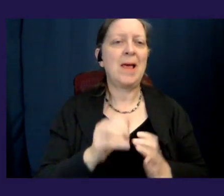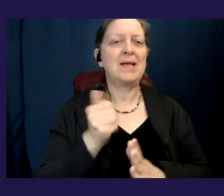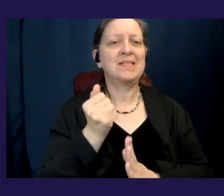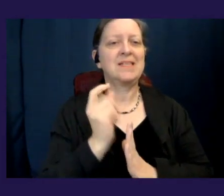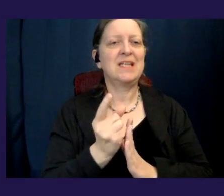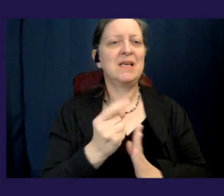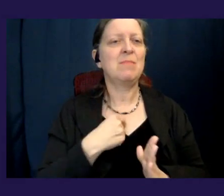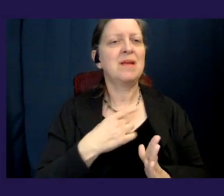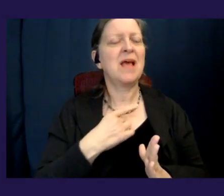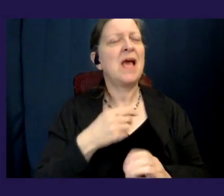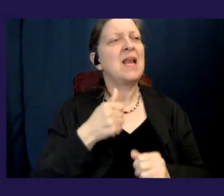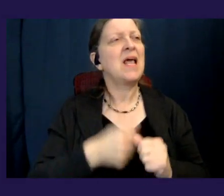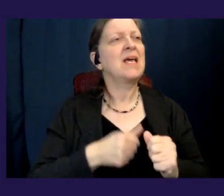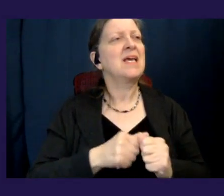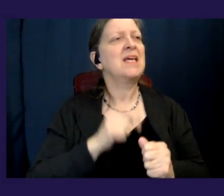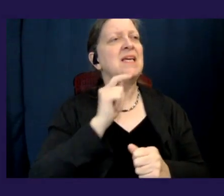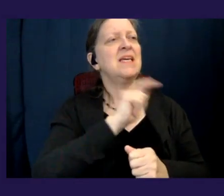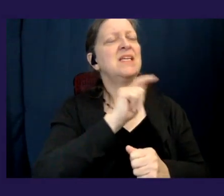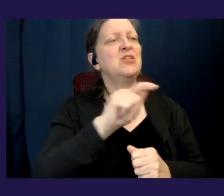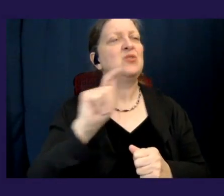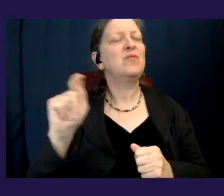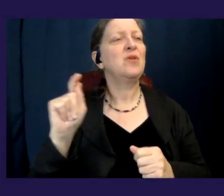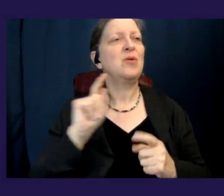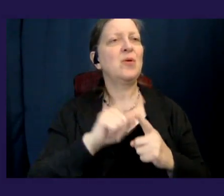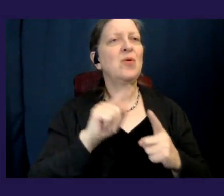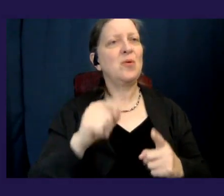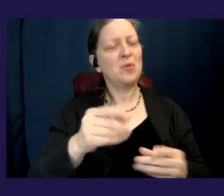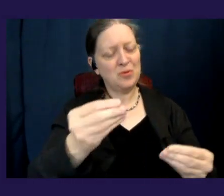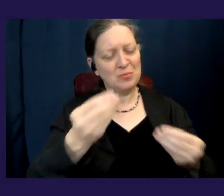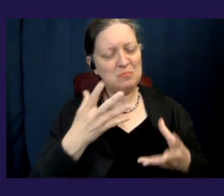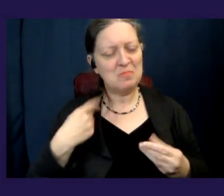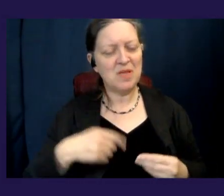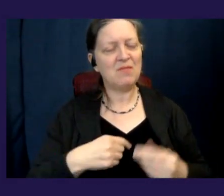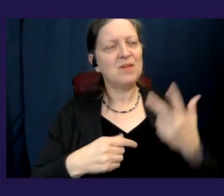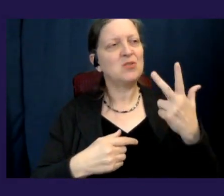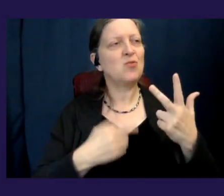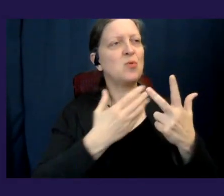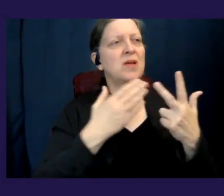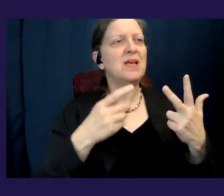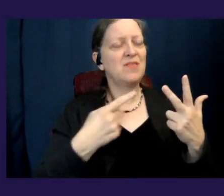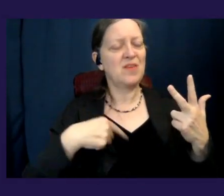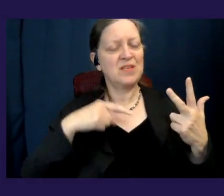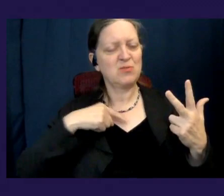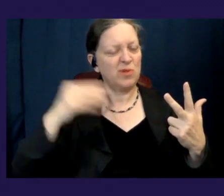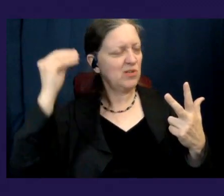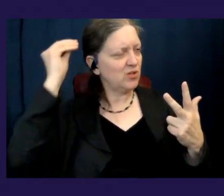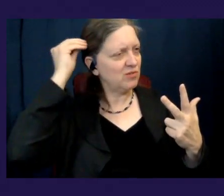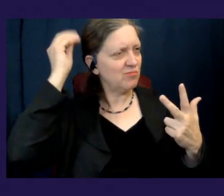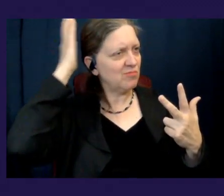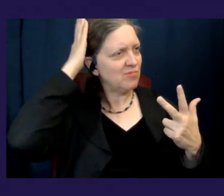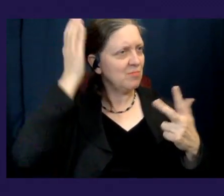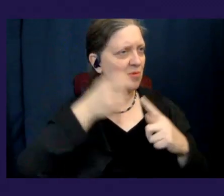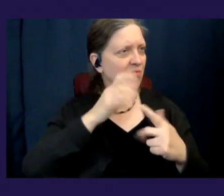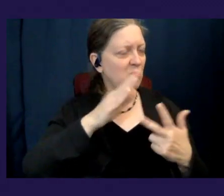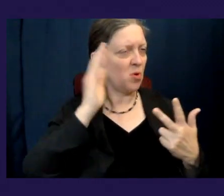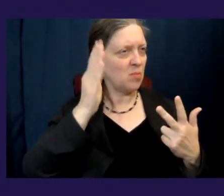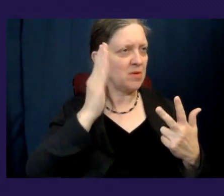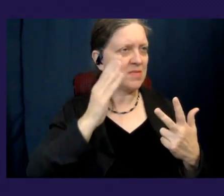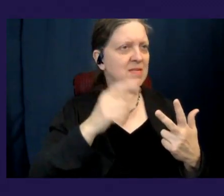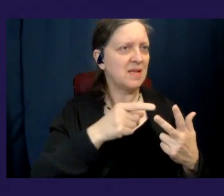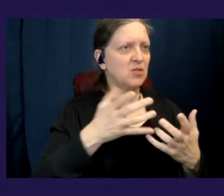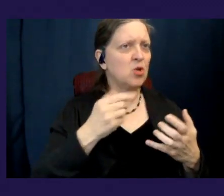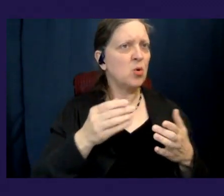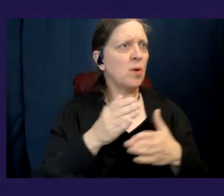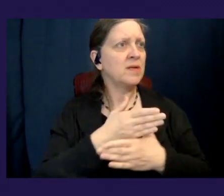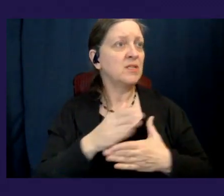from your presentation that you would like to share with the public health audience, taking into consideration that there